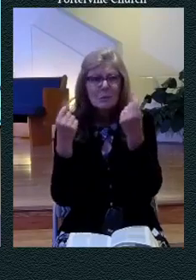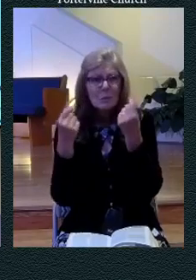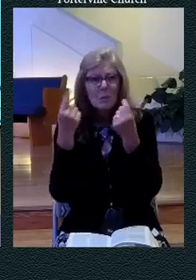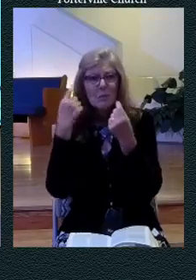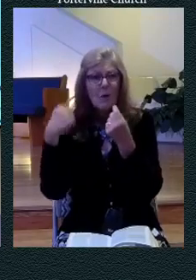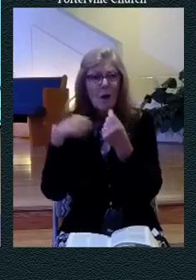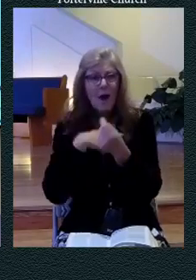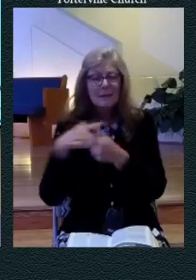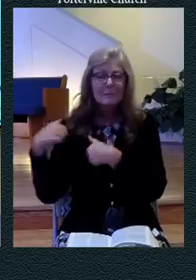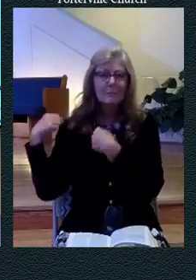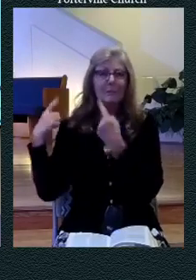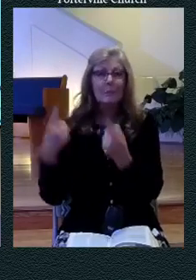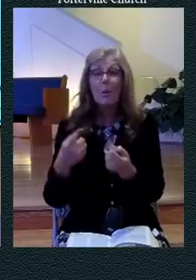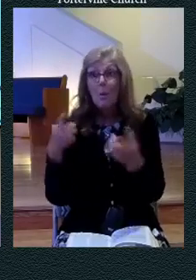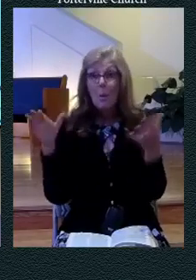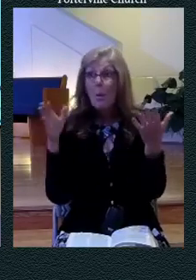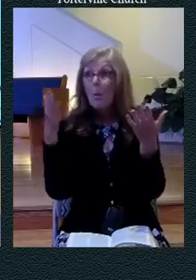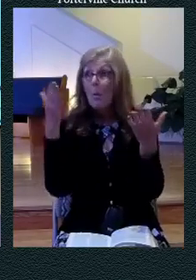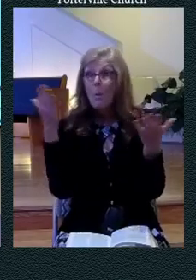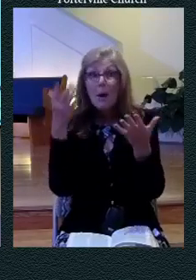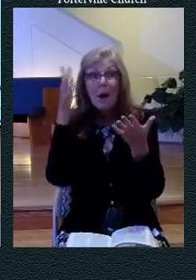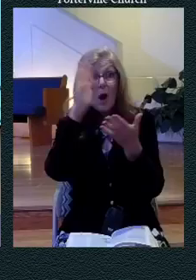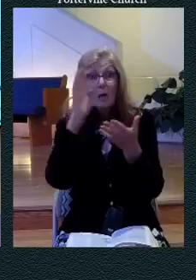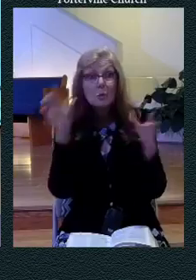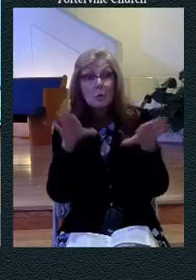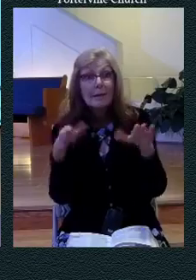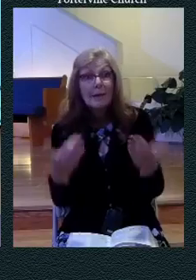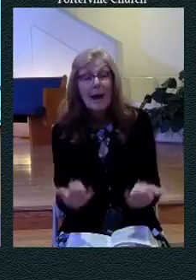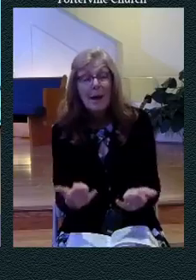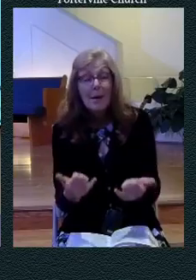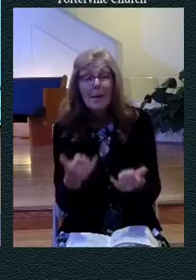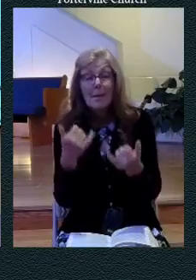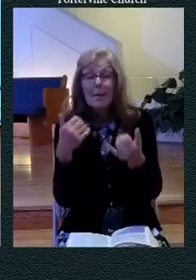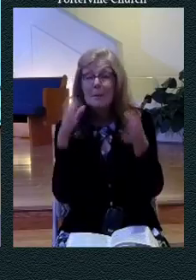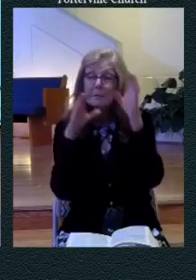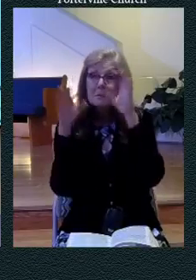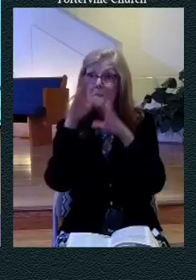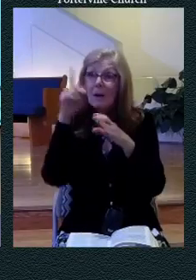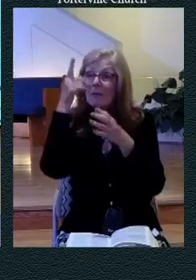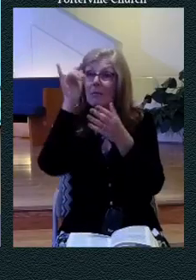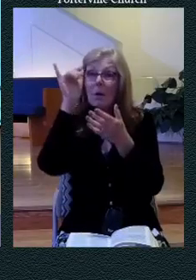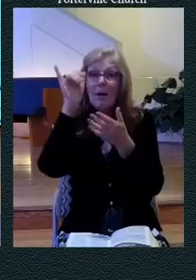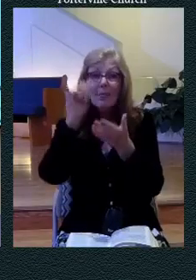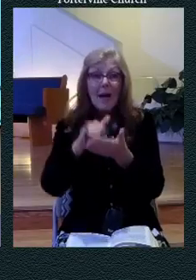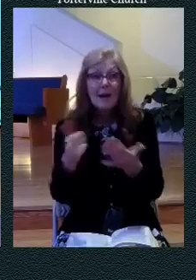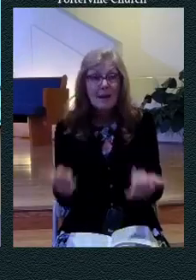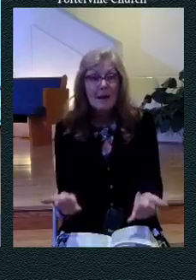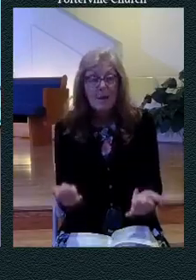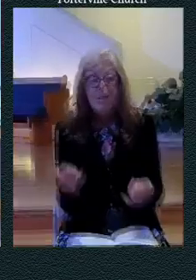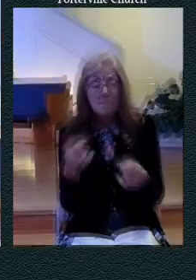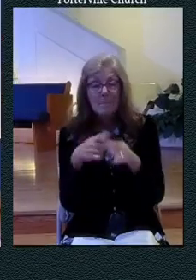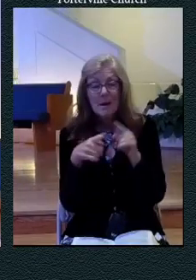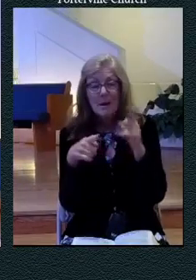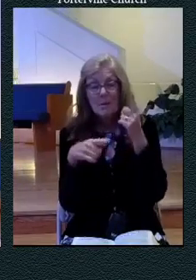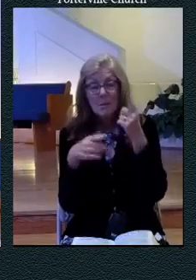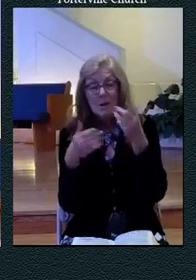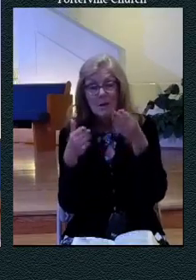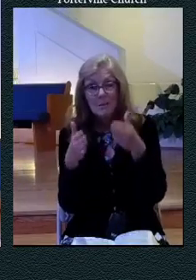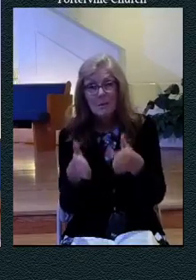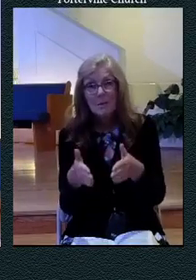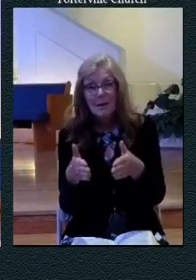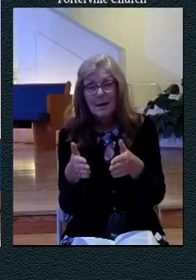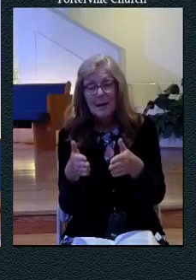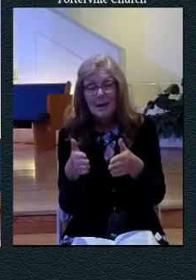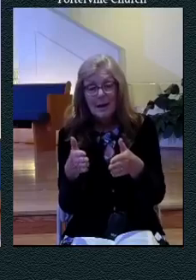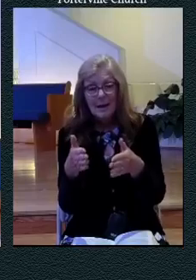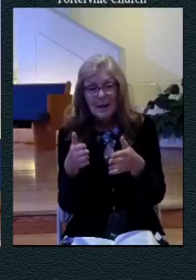us. And so that's what we're seeking. That's what we're looking for. One way of expressing it is the book of